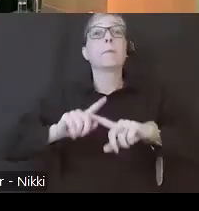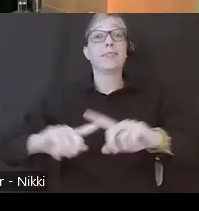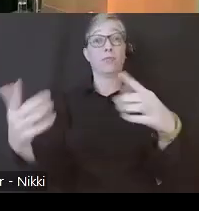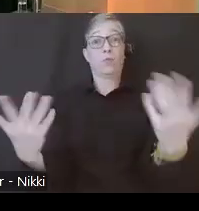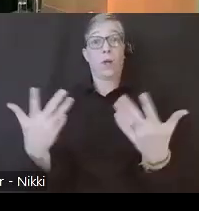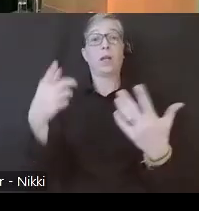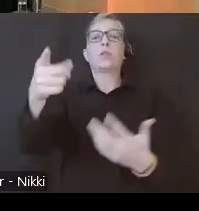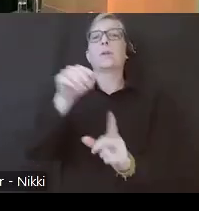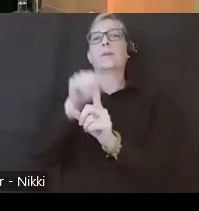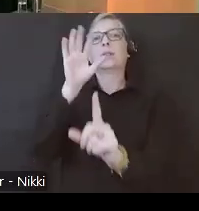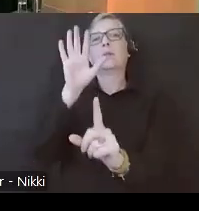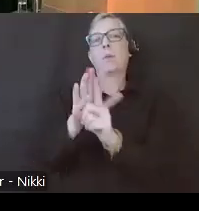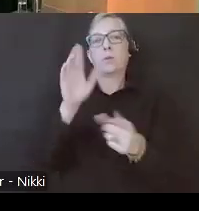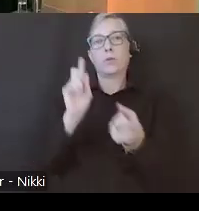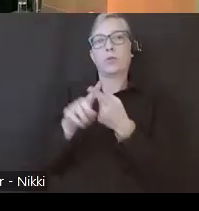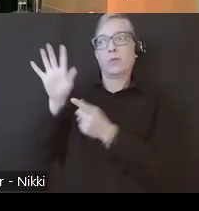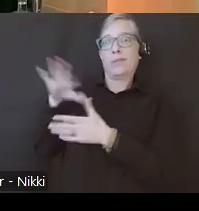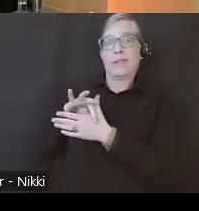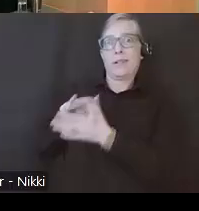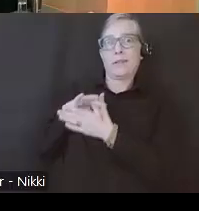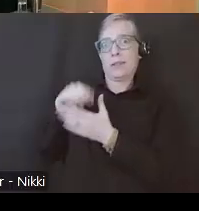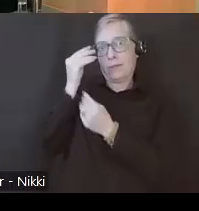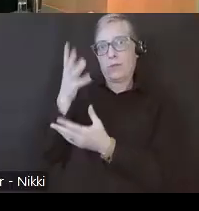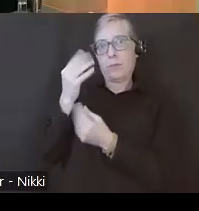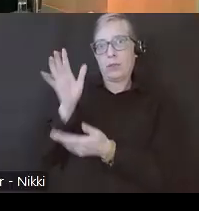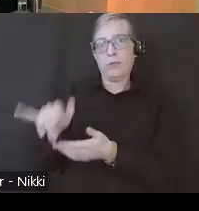to information about the content of that speech.